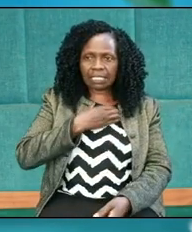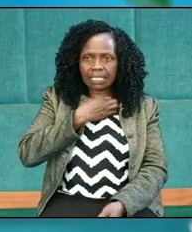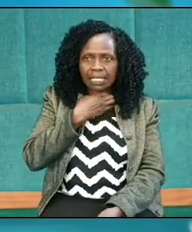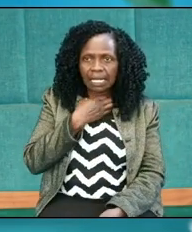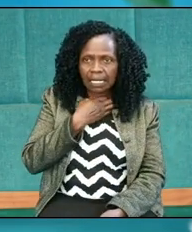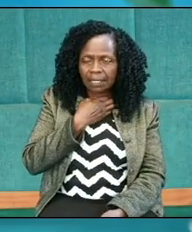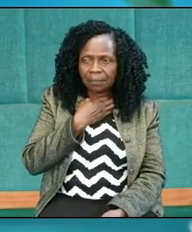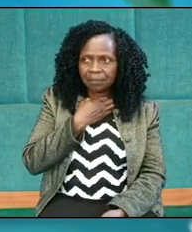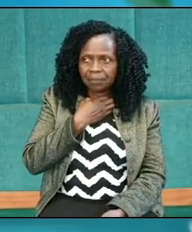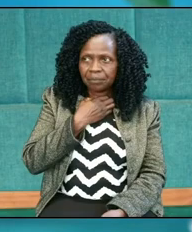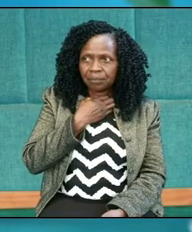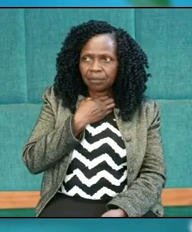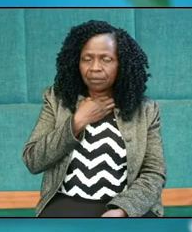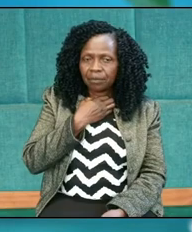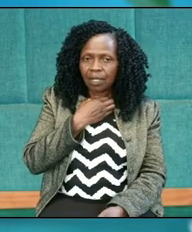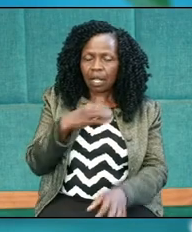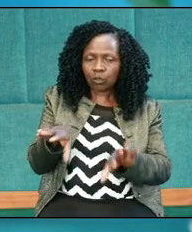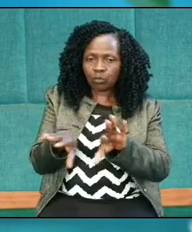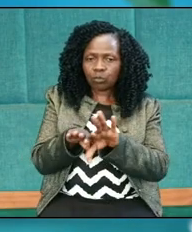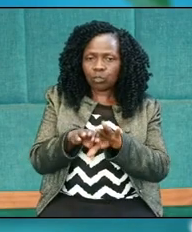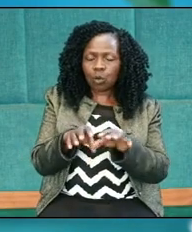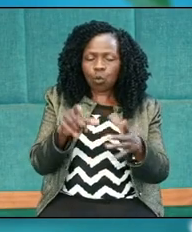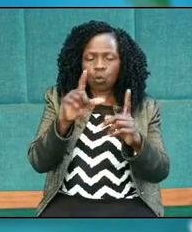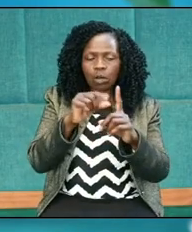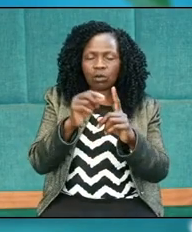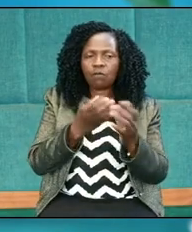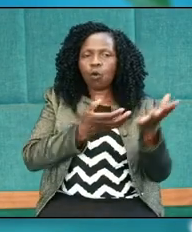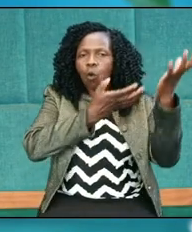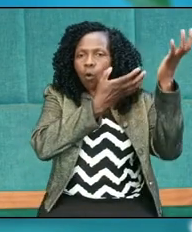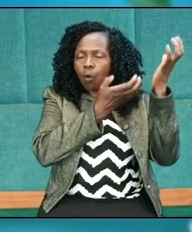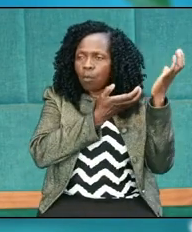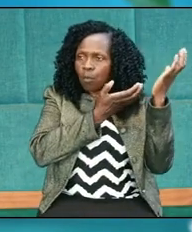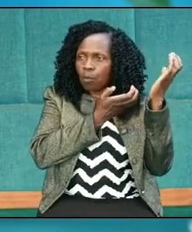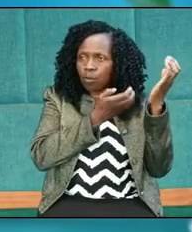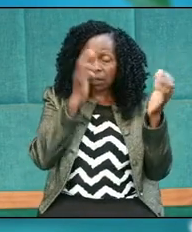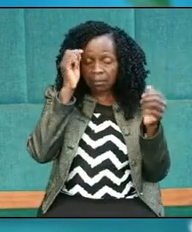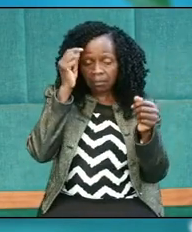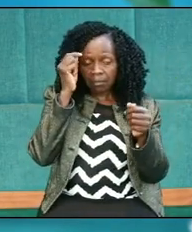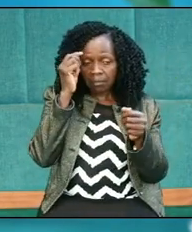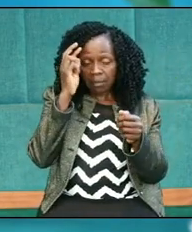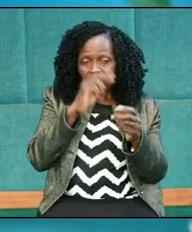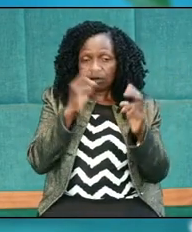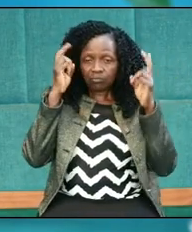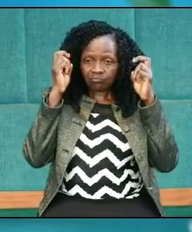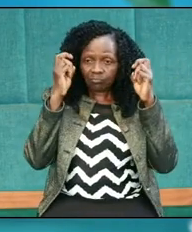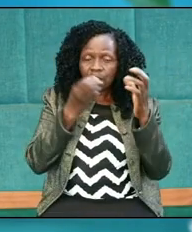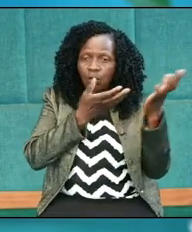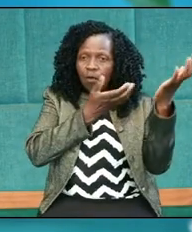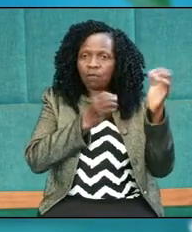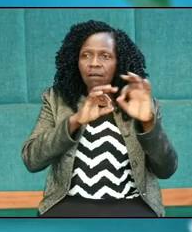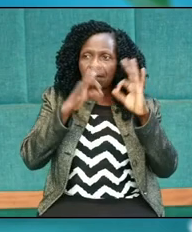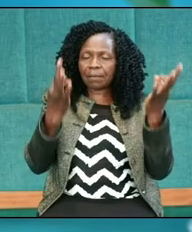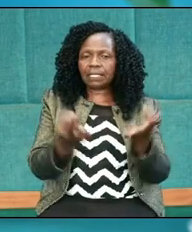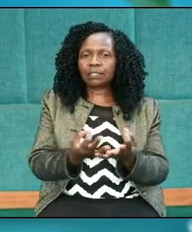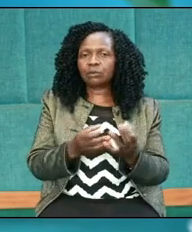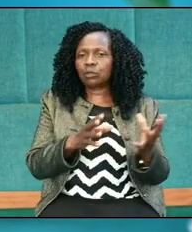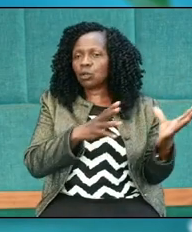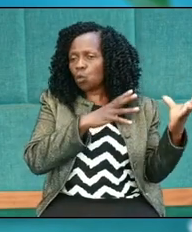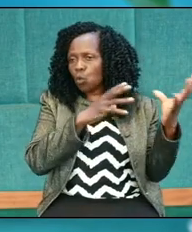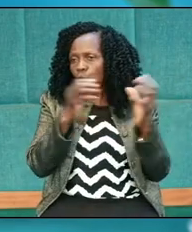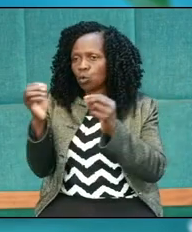of course with a word of hope. Remember, our topic is hope for families. When you are talking about hope, when we go to